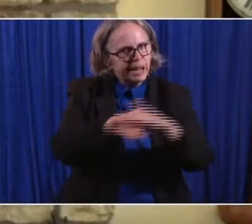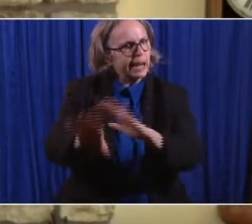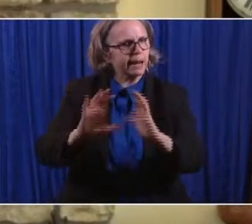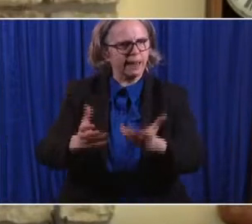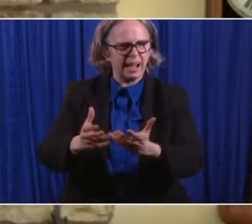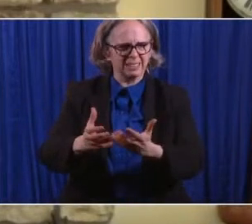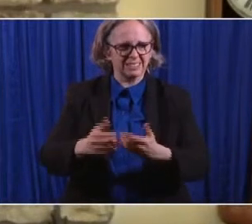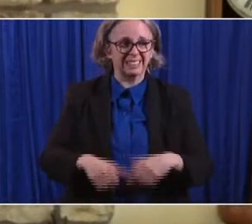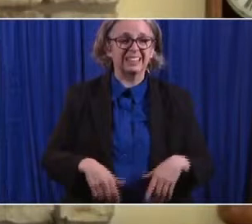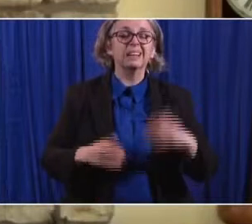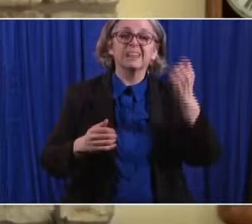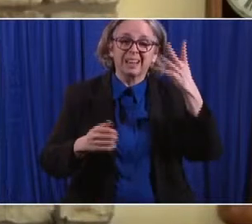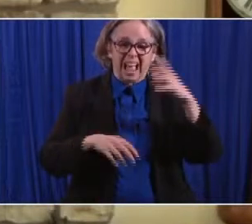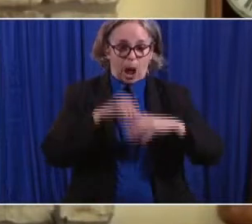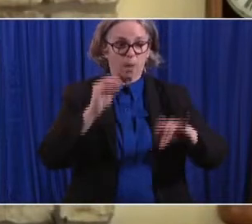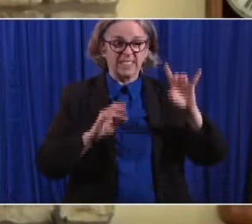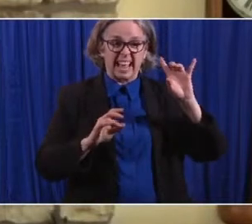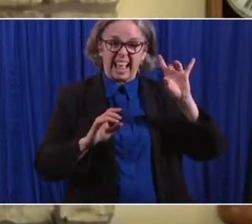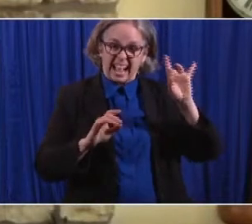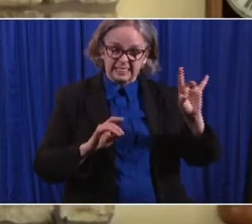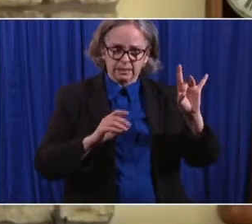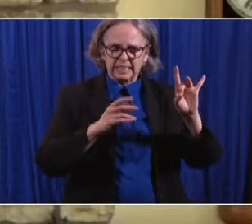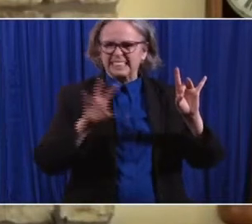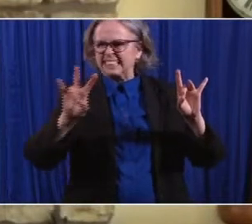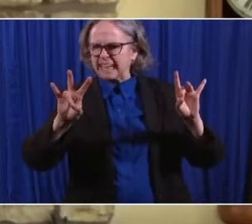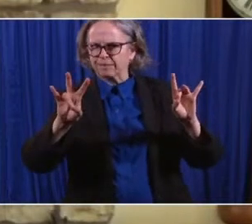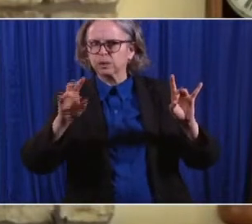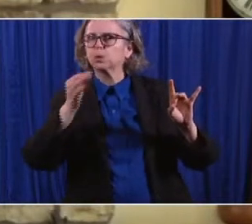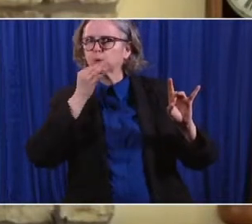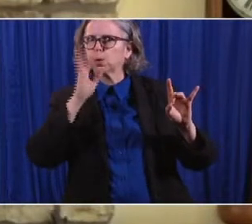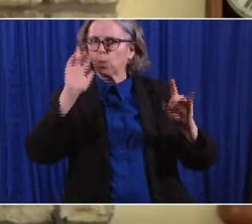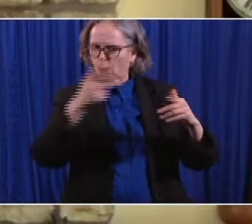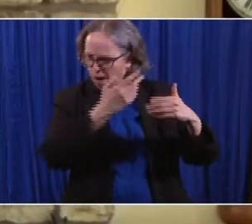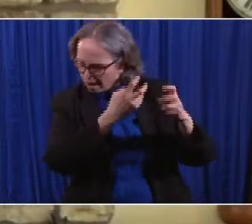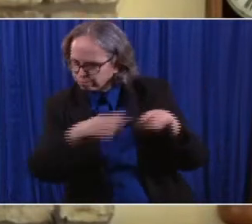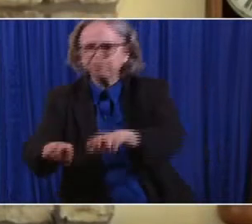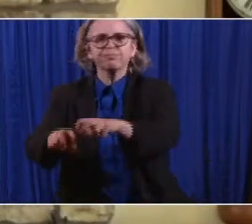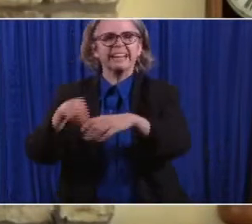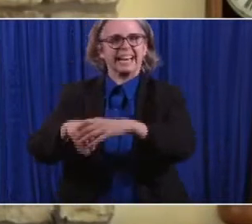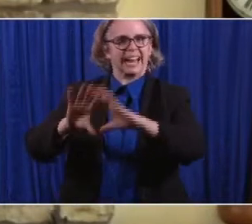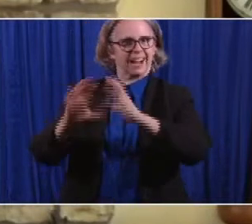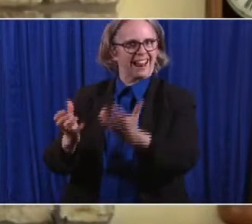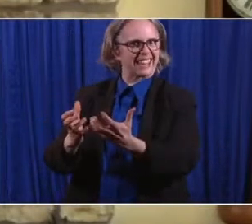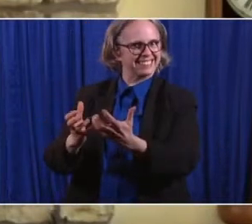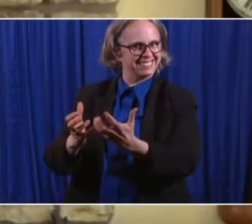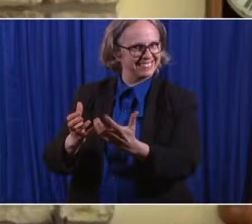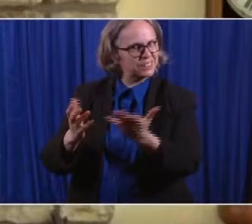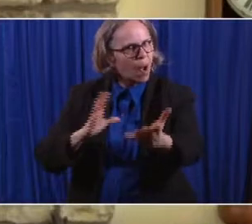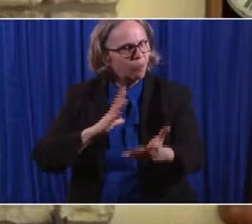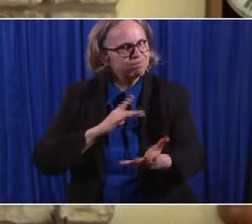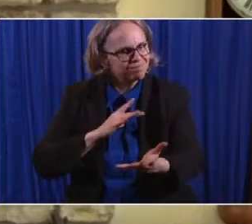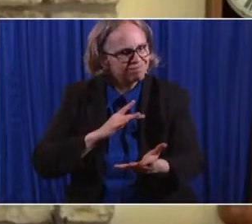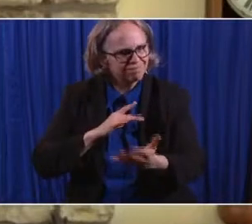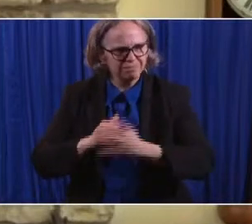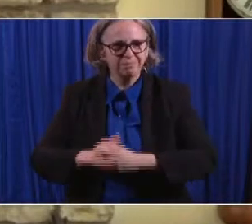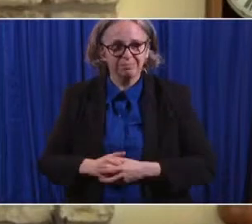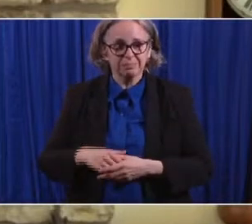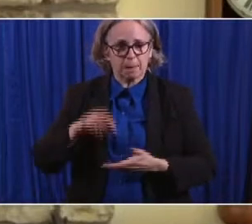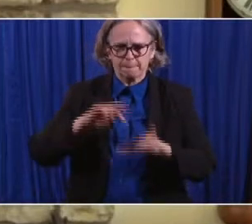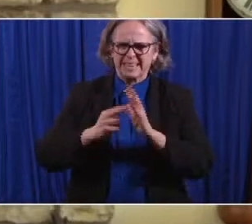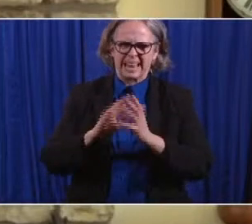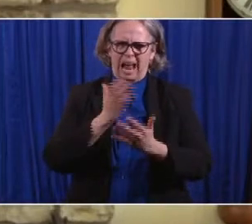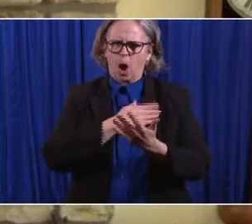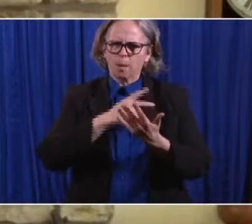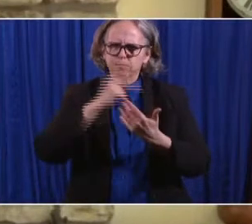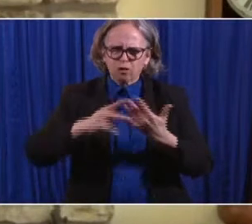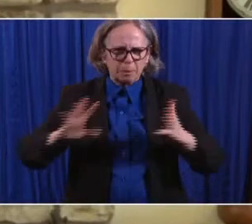next few weeks, come back into session. So this has been a very successful program. We're very